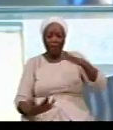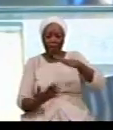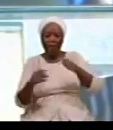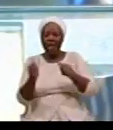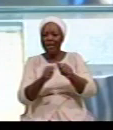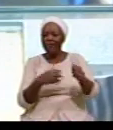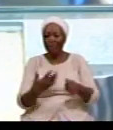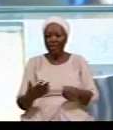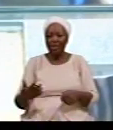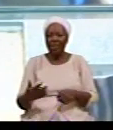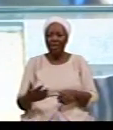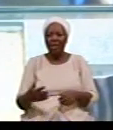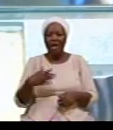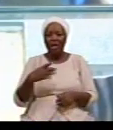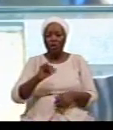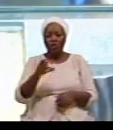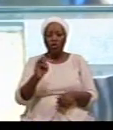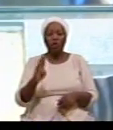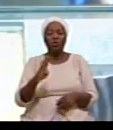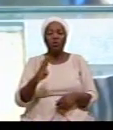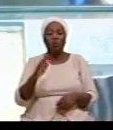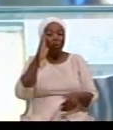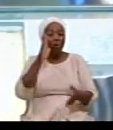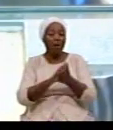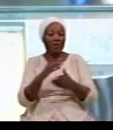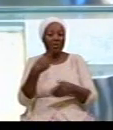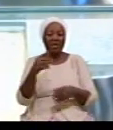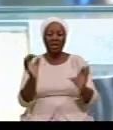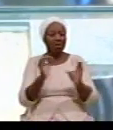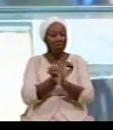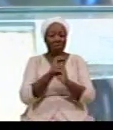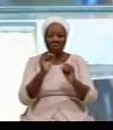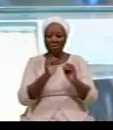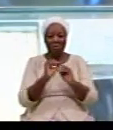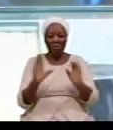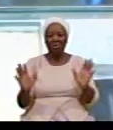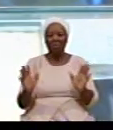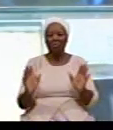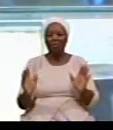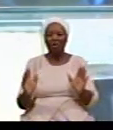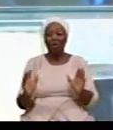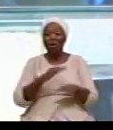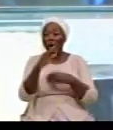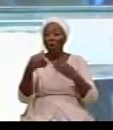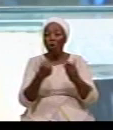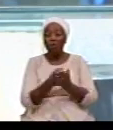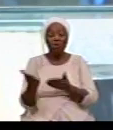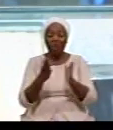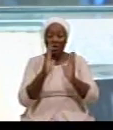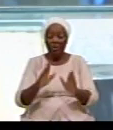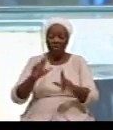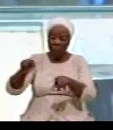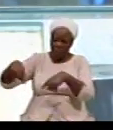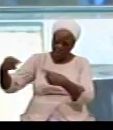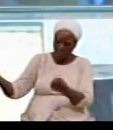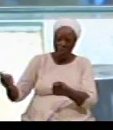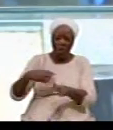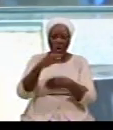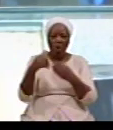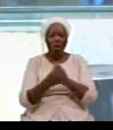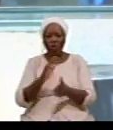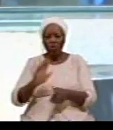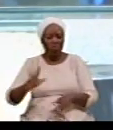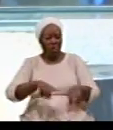She said nothing. All the servants were gone. All the children were gone.